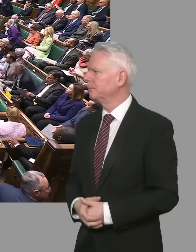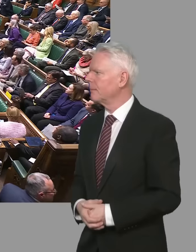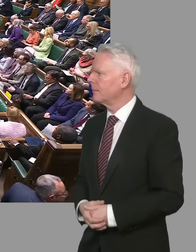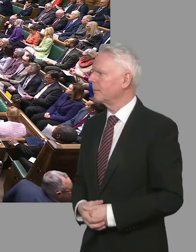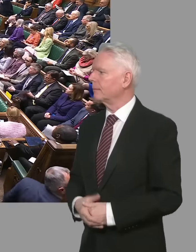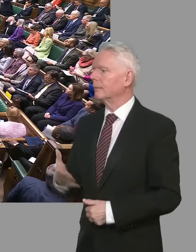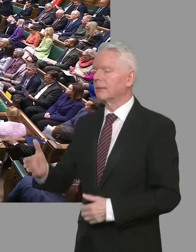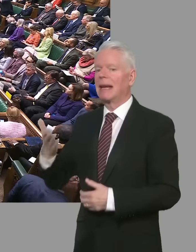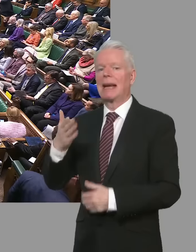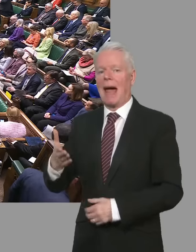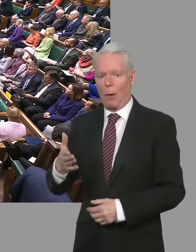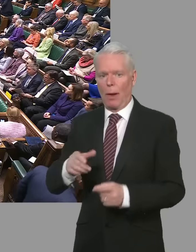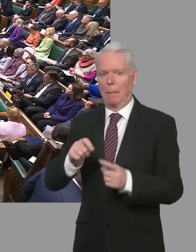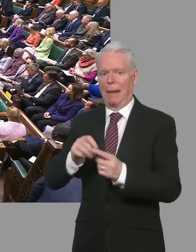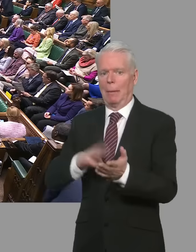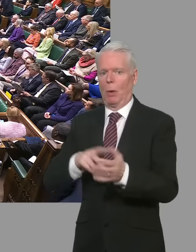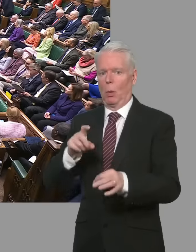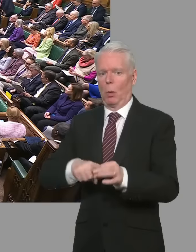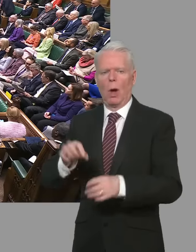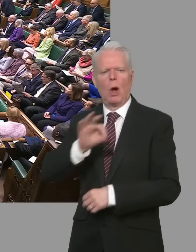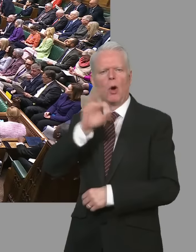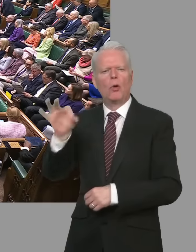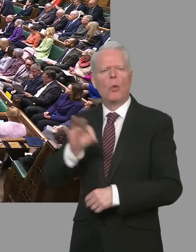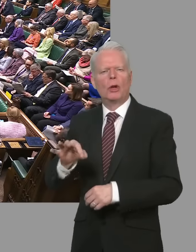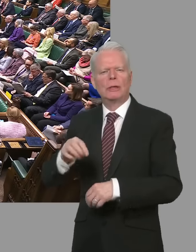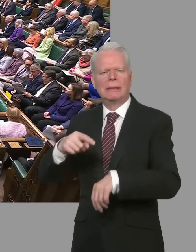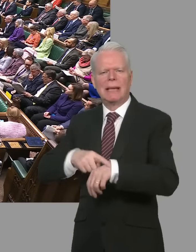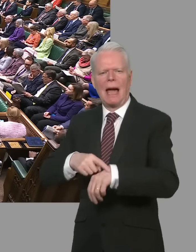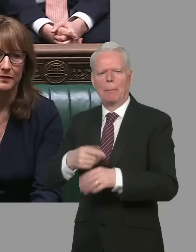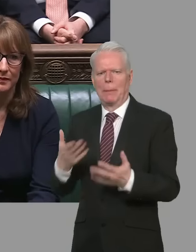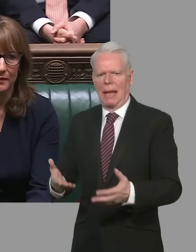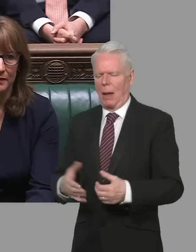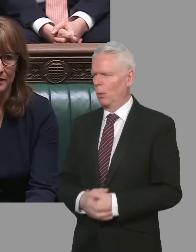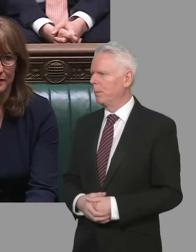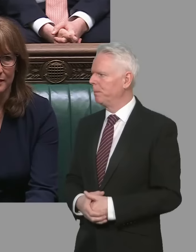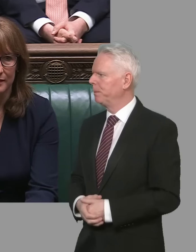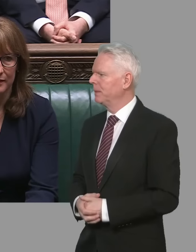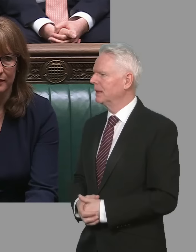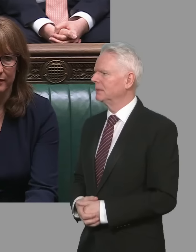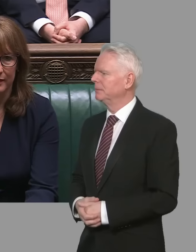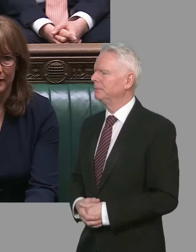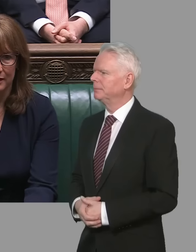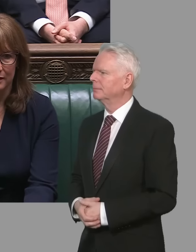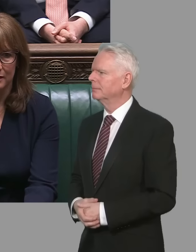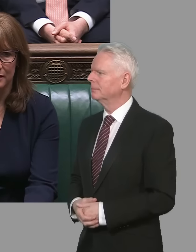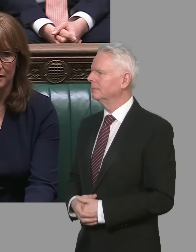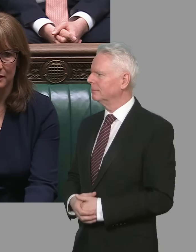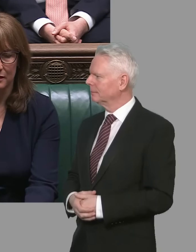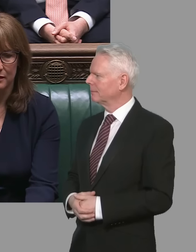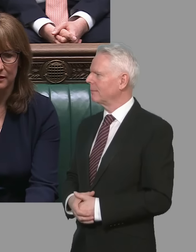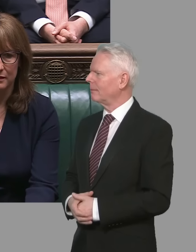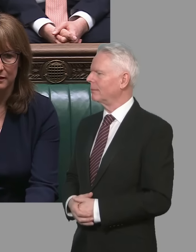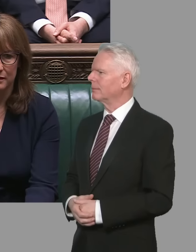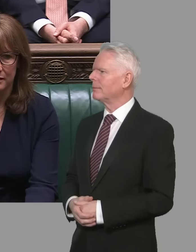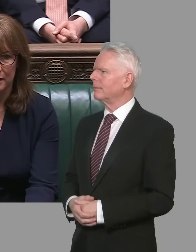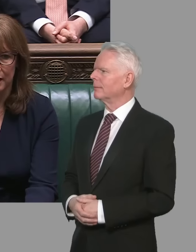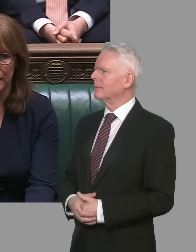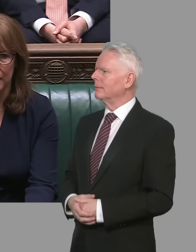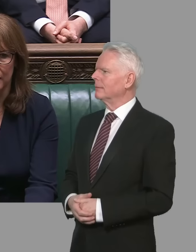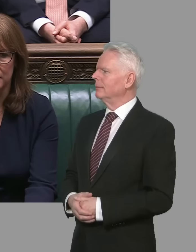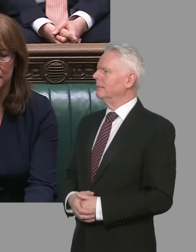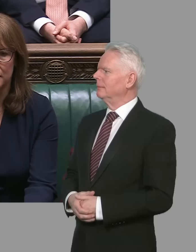Thank you, Mr. Speaker. An attack on Britain's Jewish community is an attack on all of